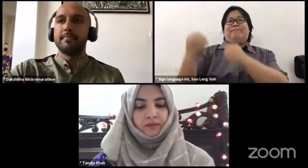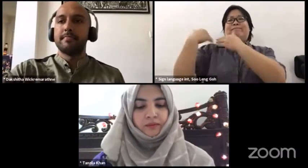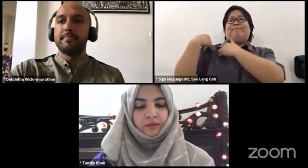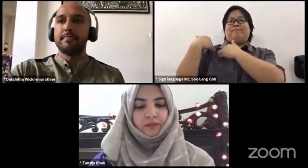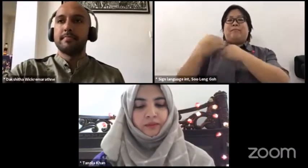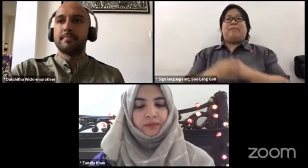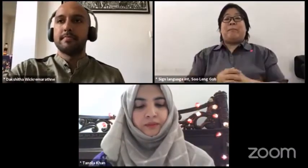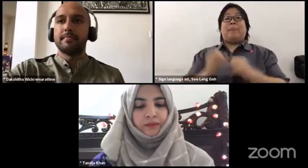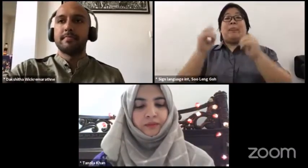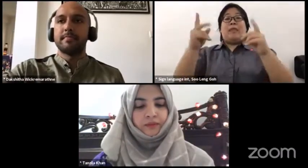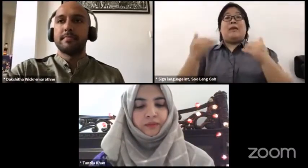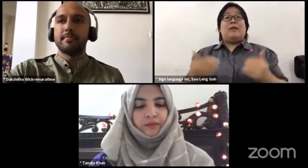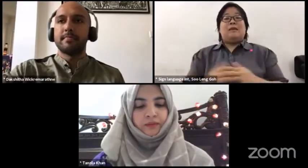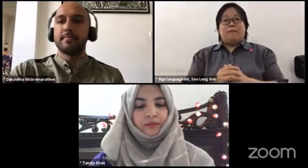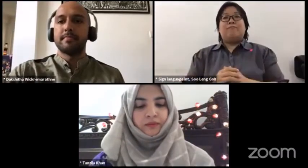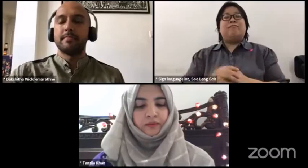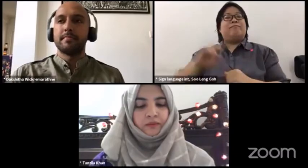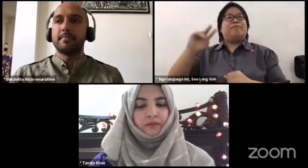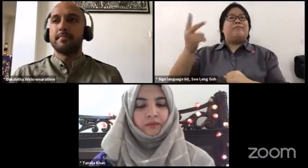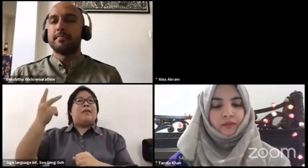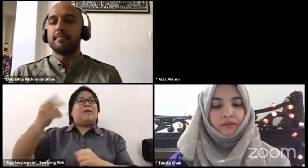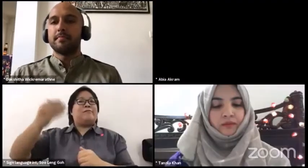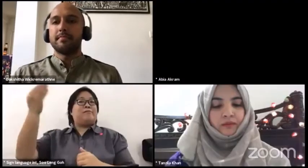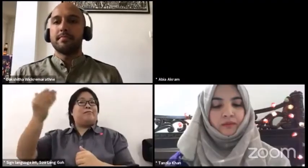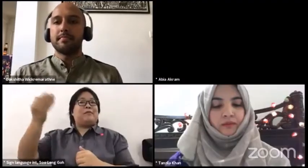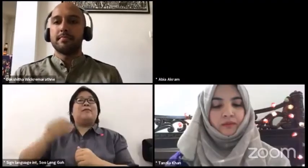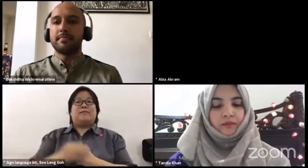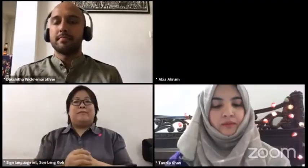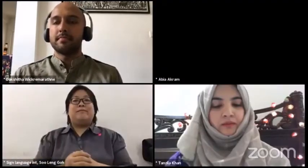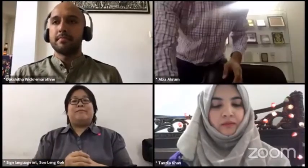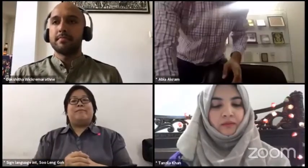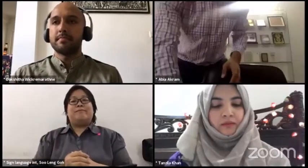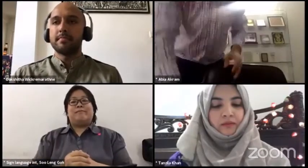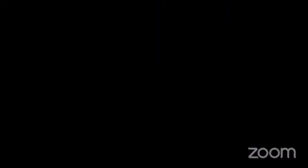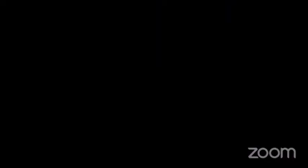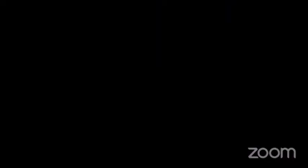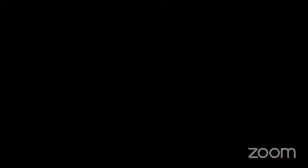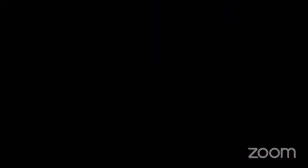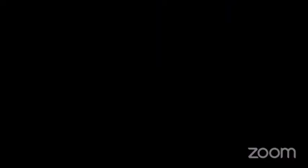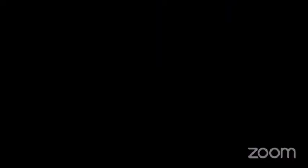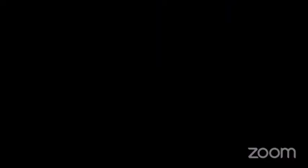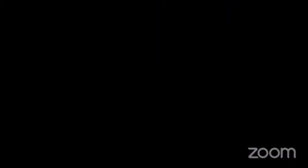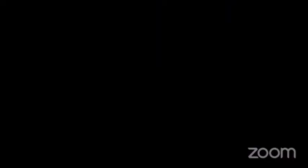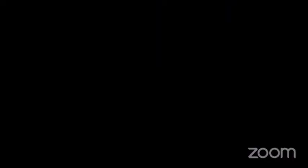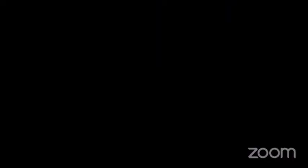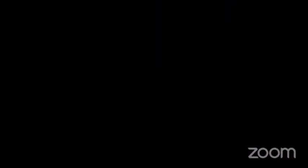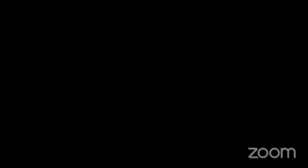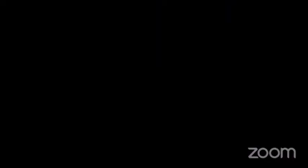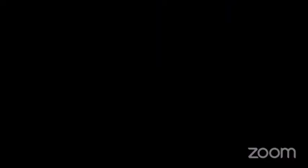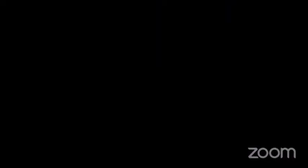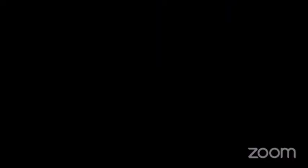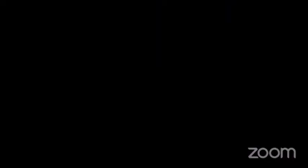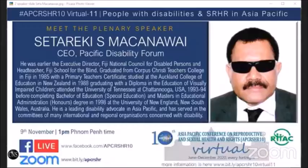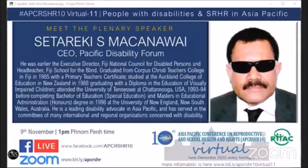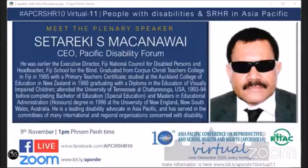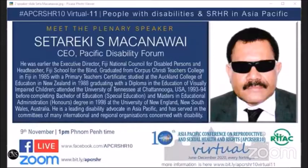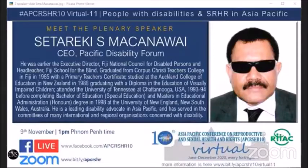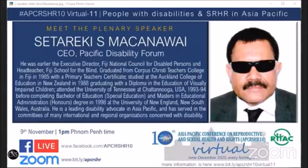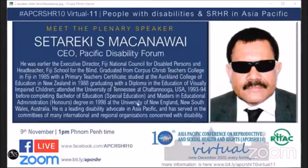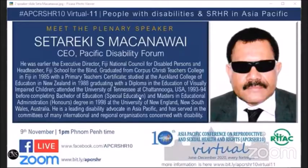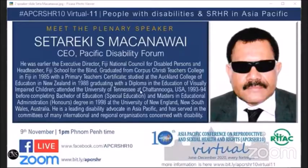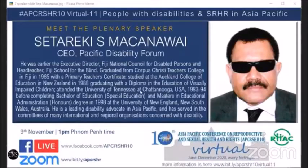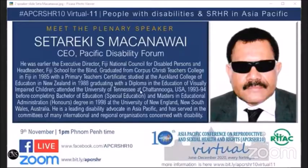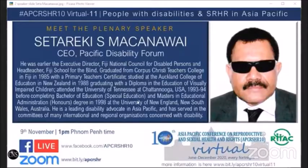Okay, we have a second plenary speaker as Setareki Macanawai. And Mr. Setareki is currently